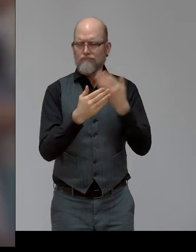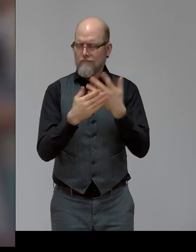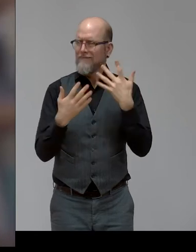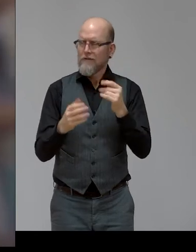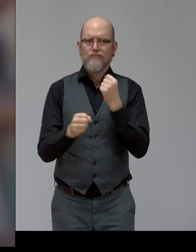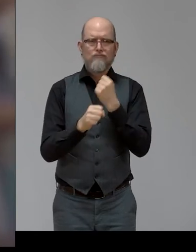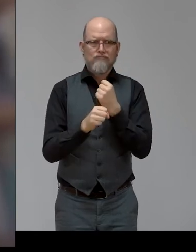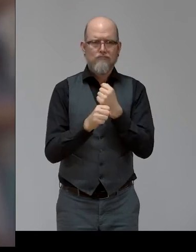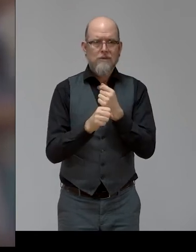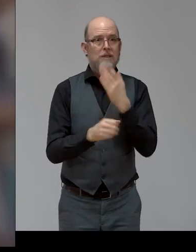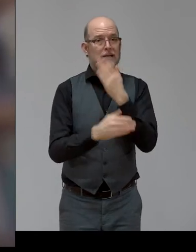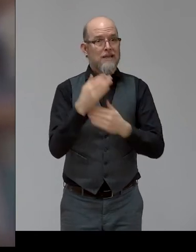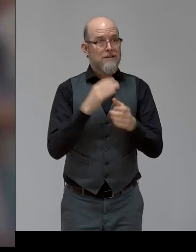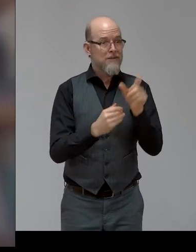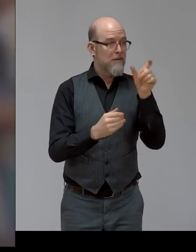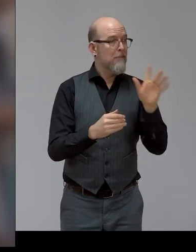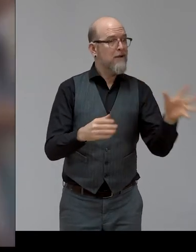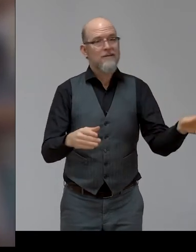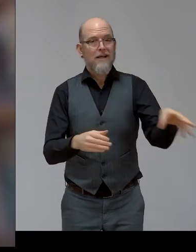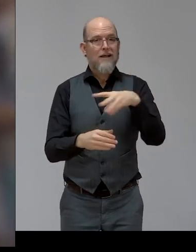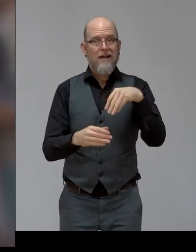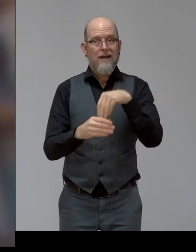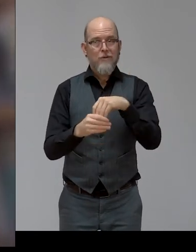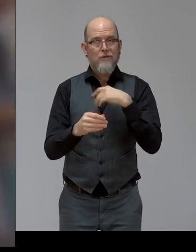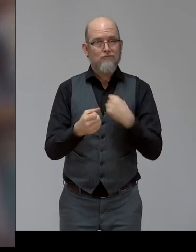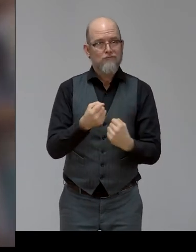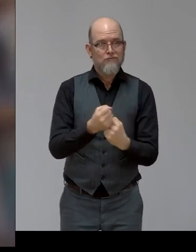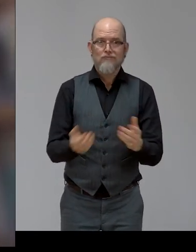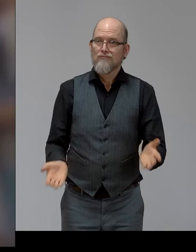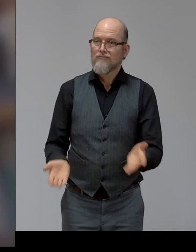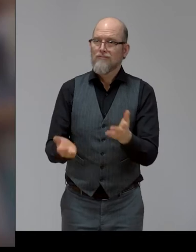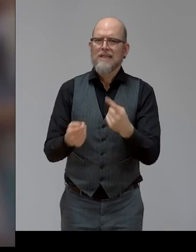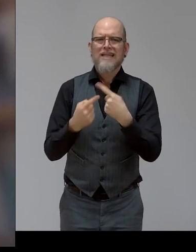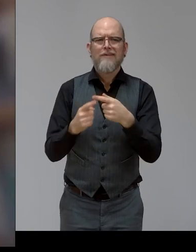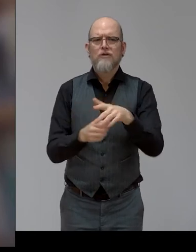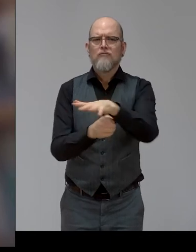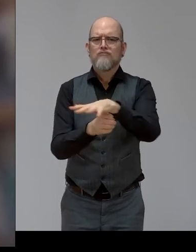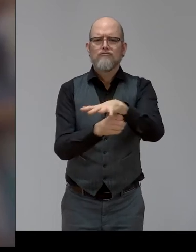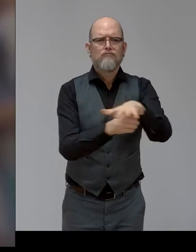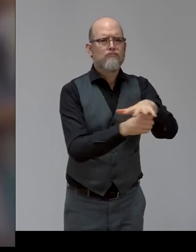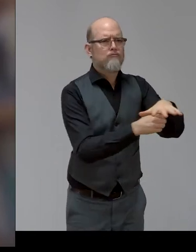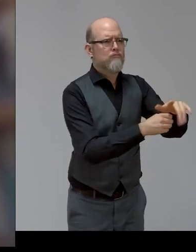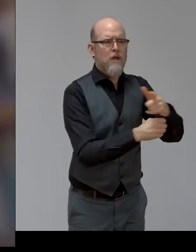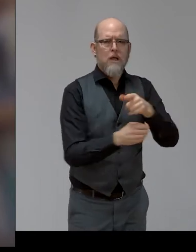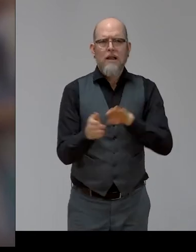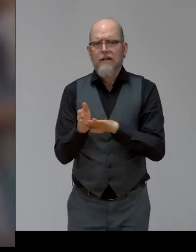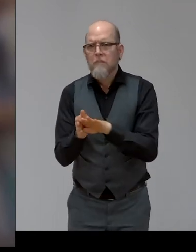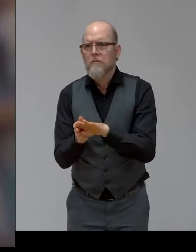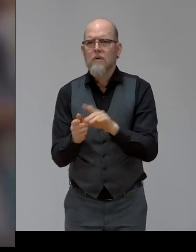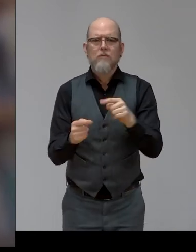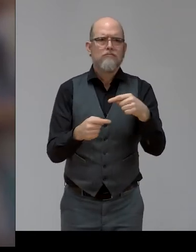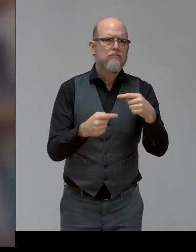disabilities. We have focused on all areas of human development, but particularly we have done a lot of work